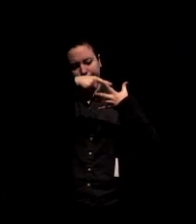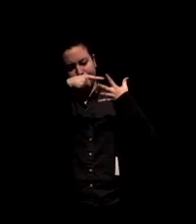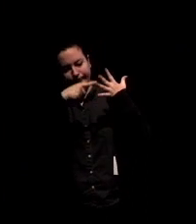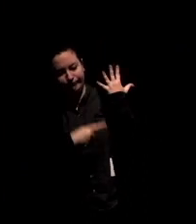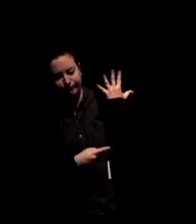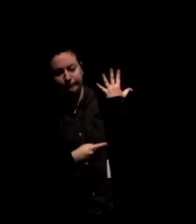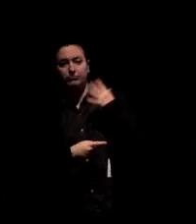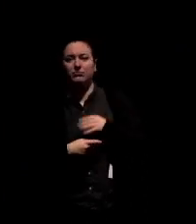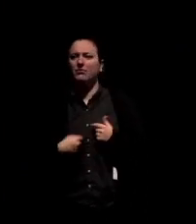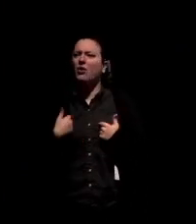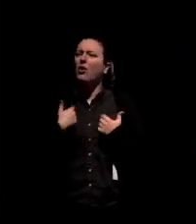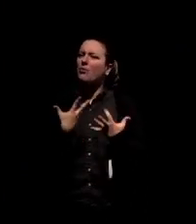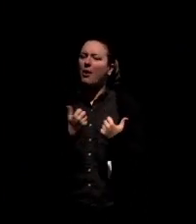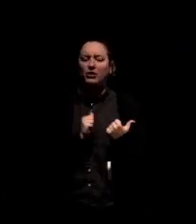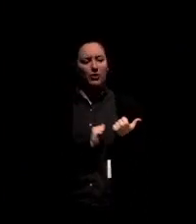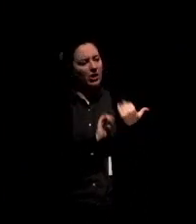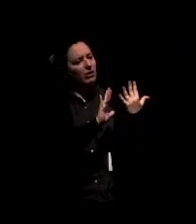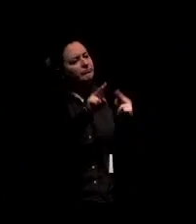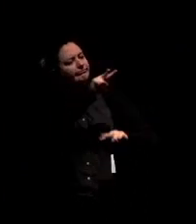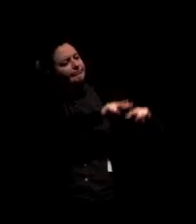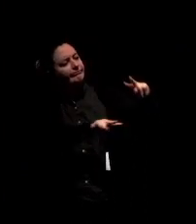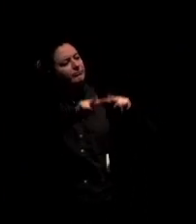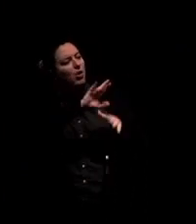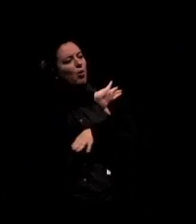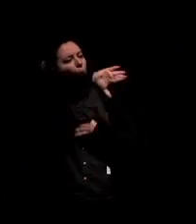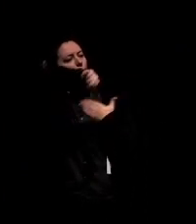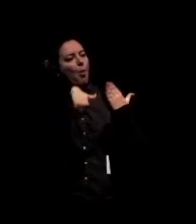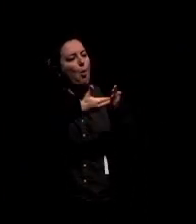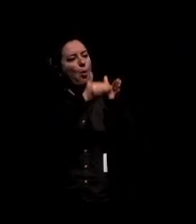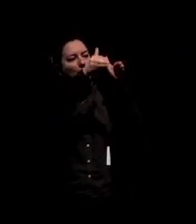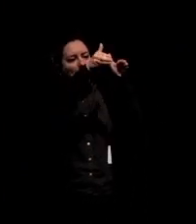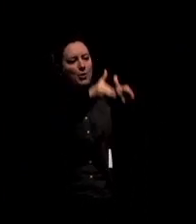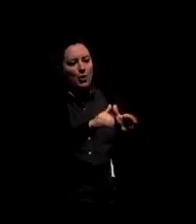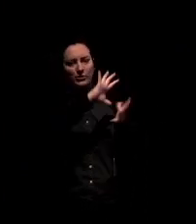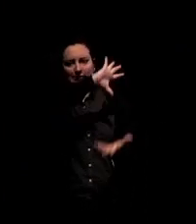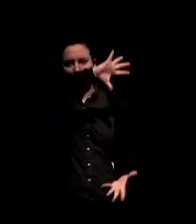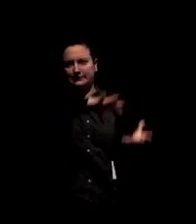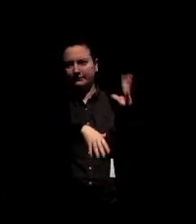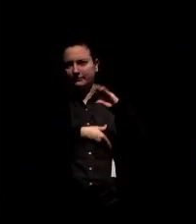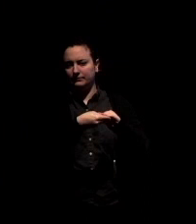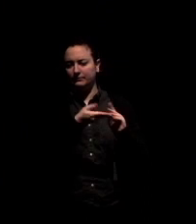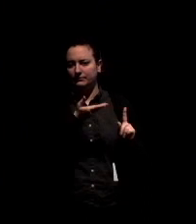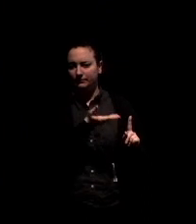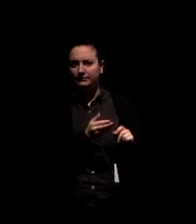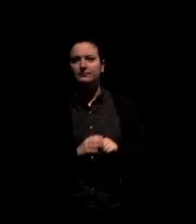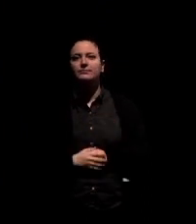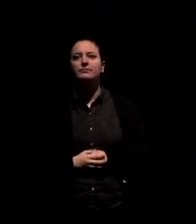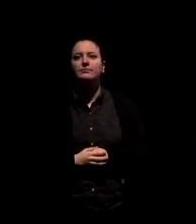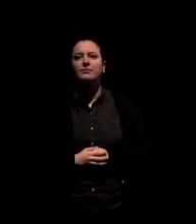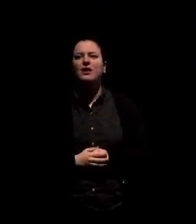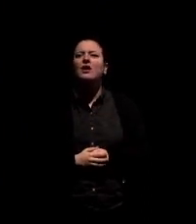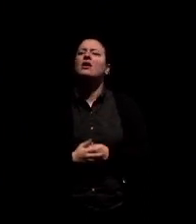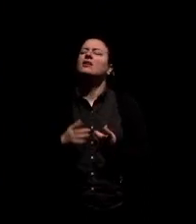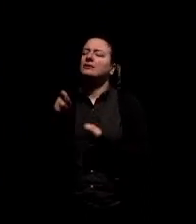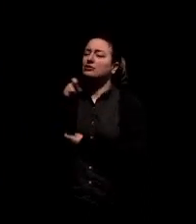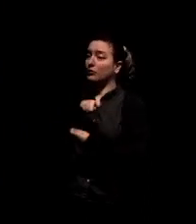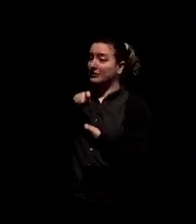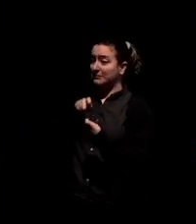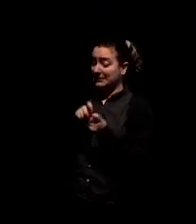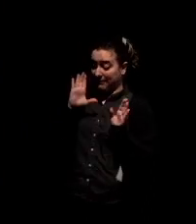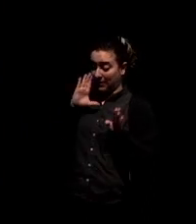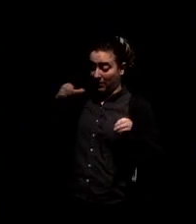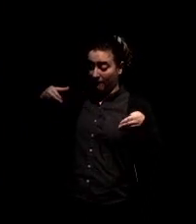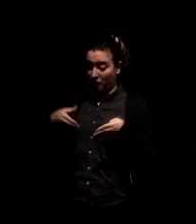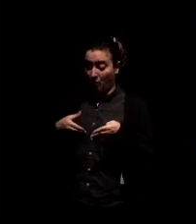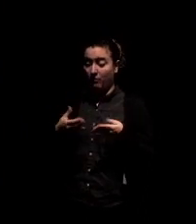person and whole person care in our system. So I'll be talking a little bit about these today, but in particular going to be focusing this